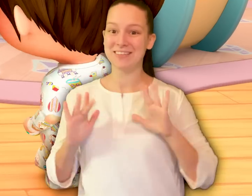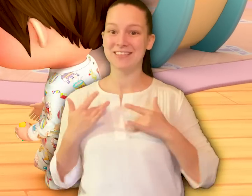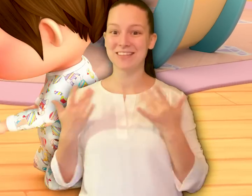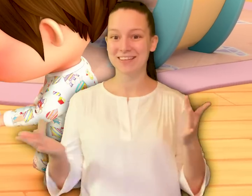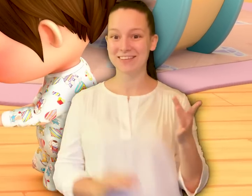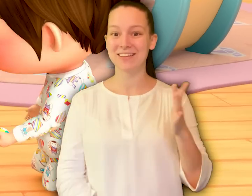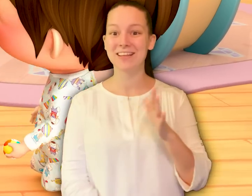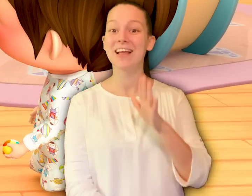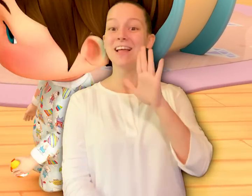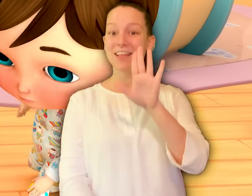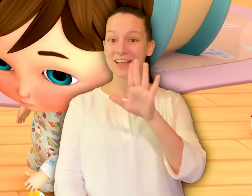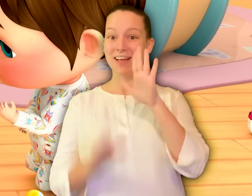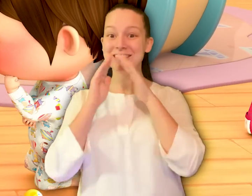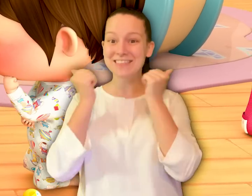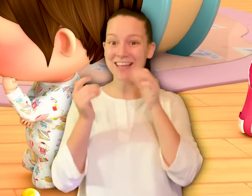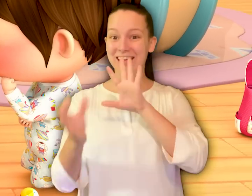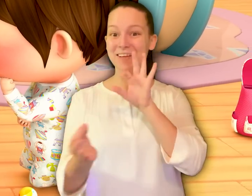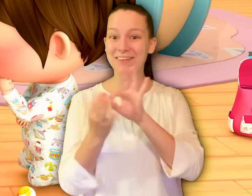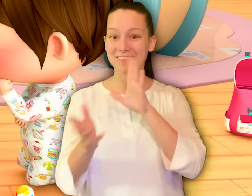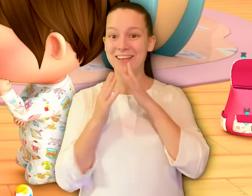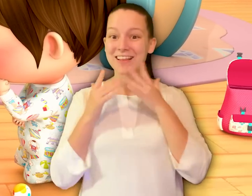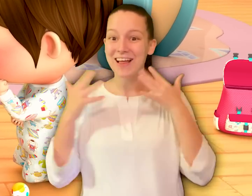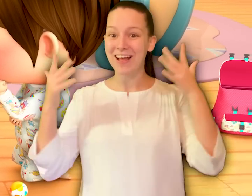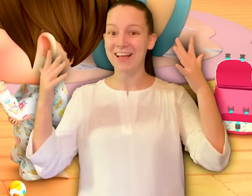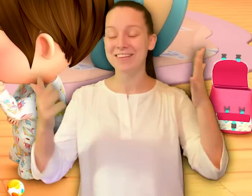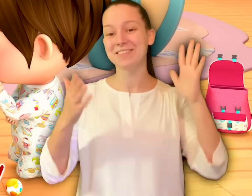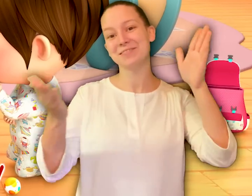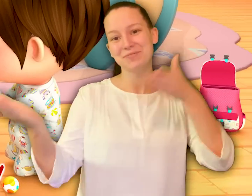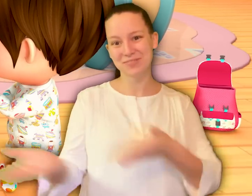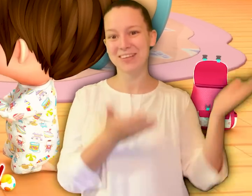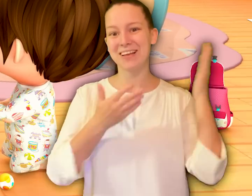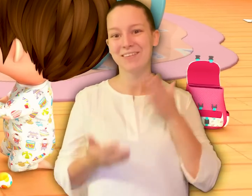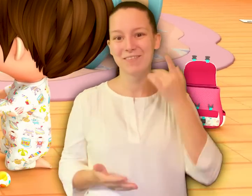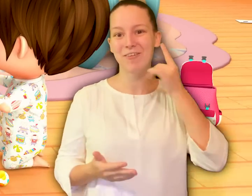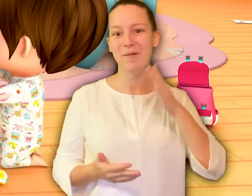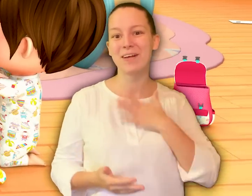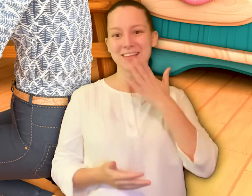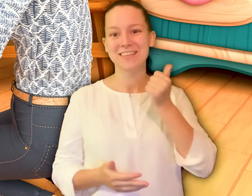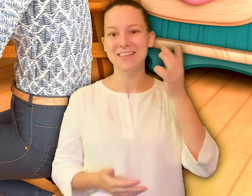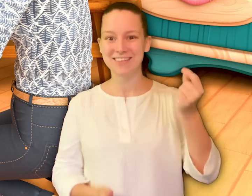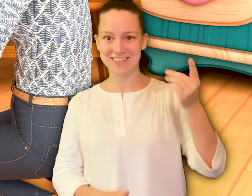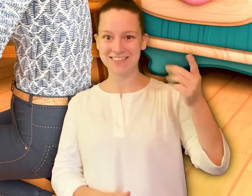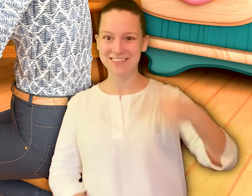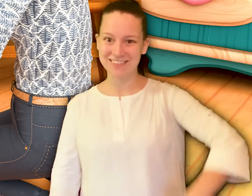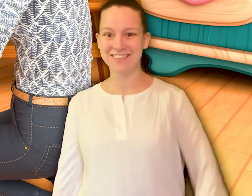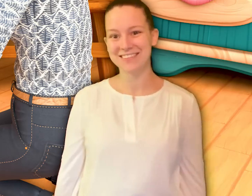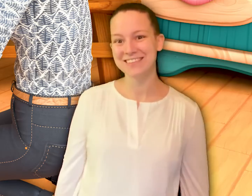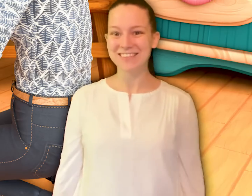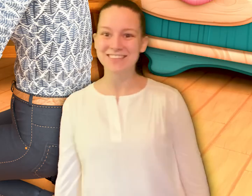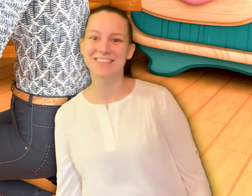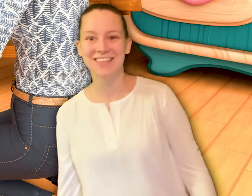perfect glow perfect glow perfect glow bring your smile and perfect glow my sweet